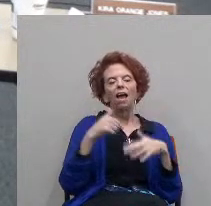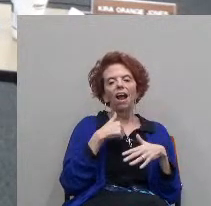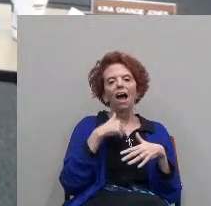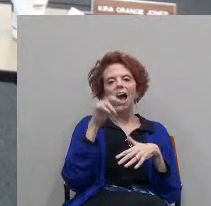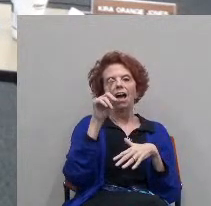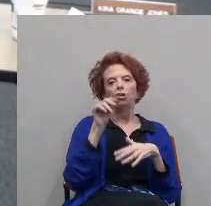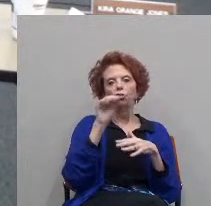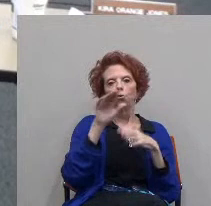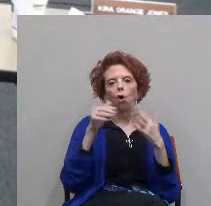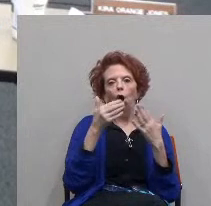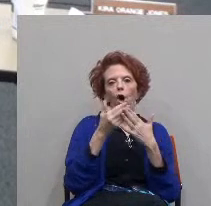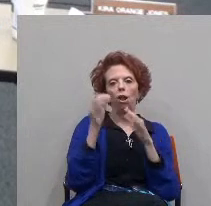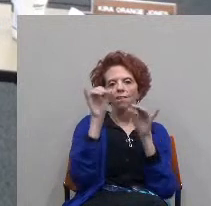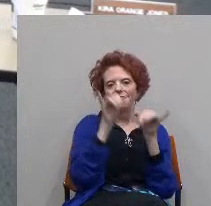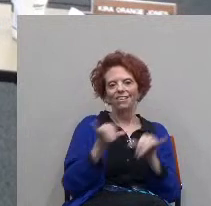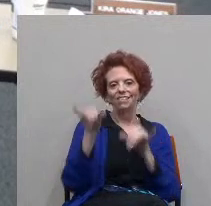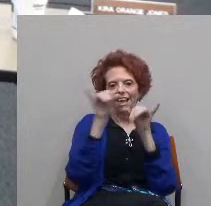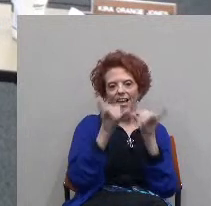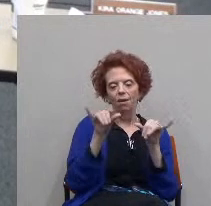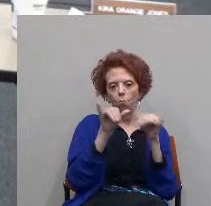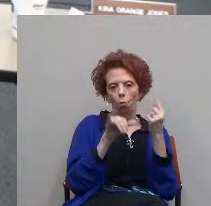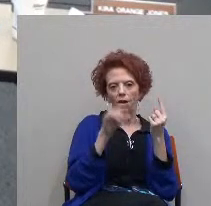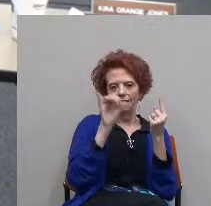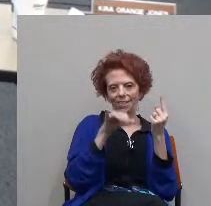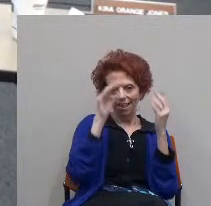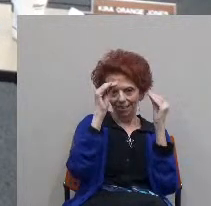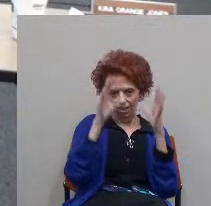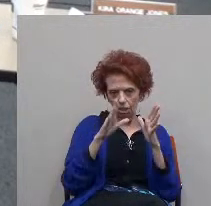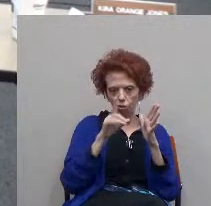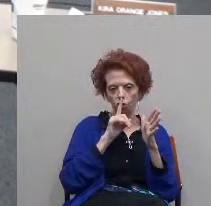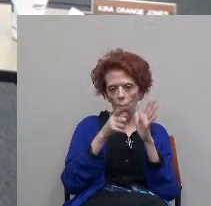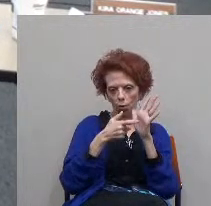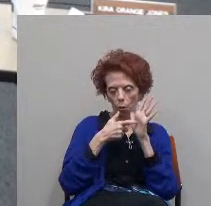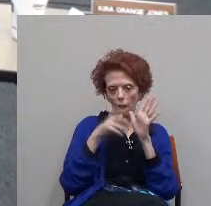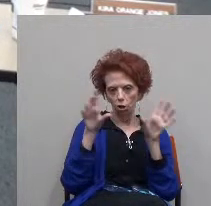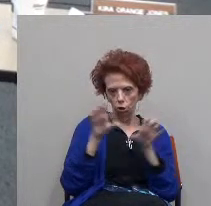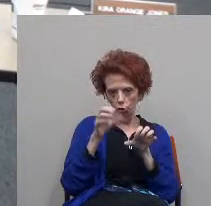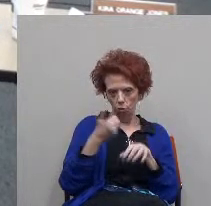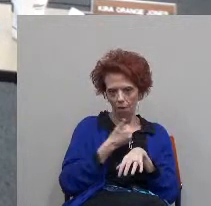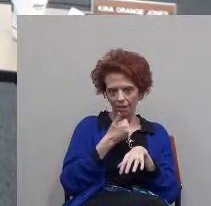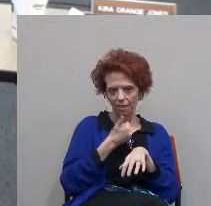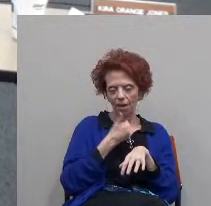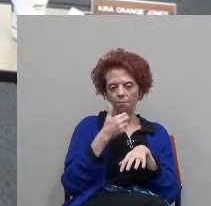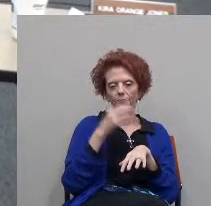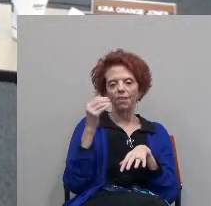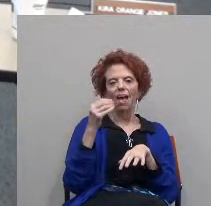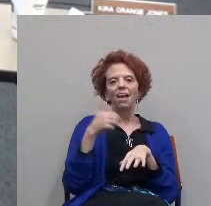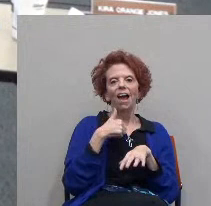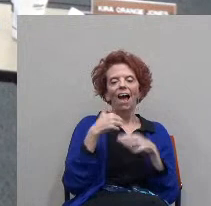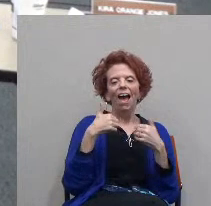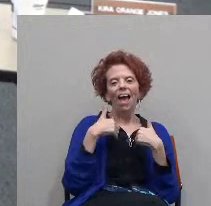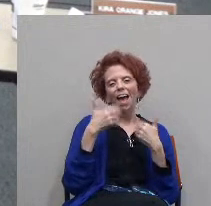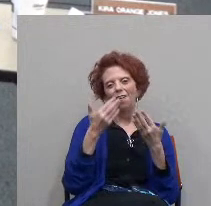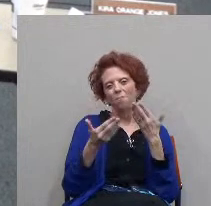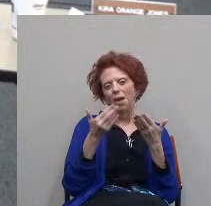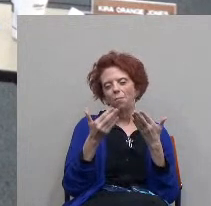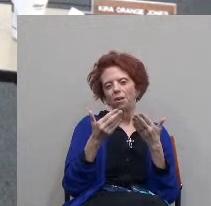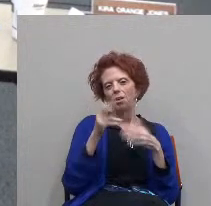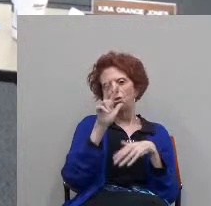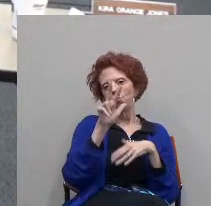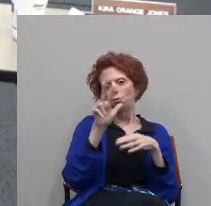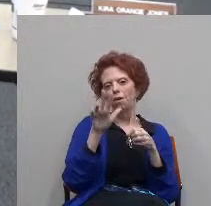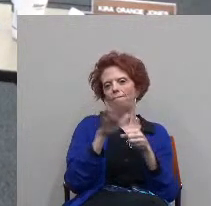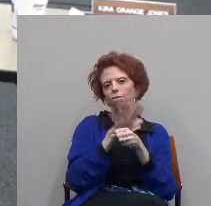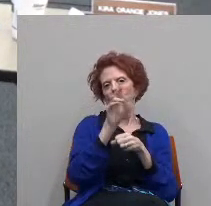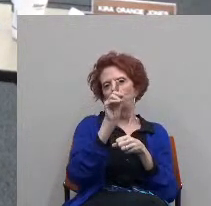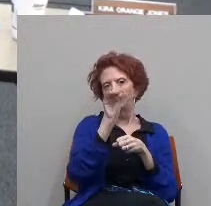I do all of the same ones that the teachers do, okay? I spend maybe 3